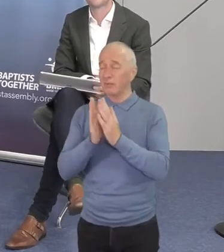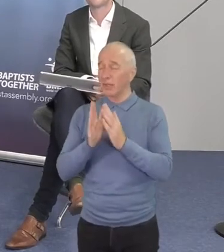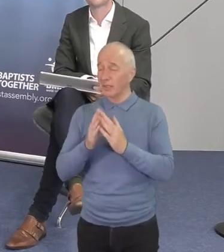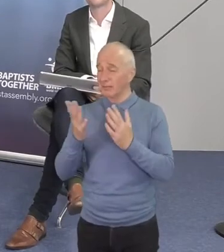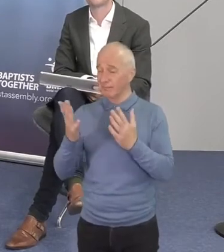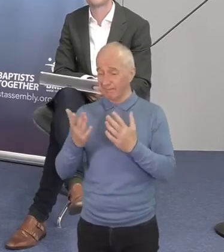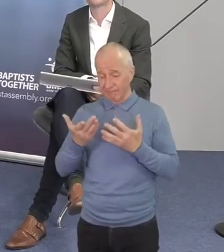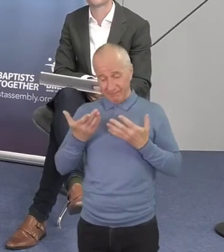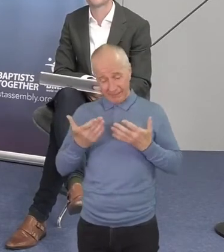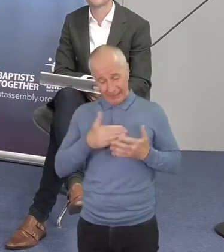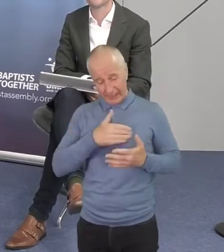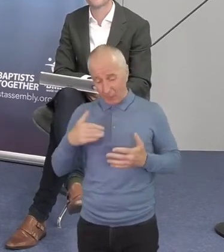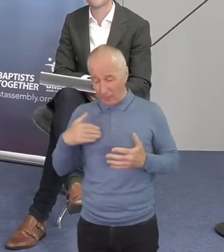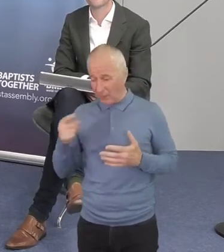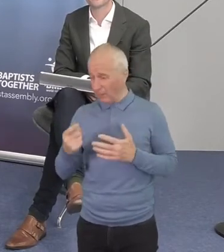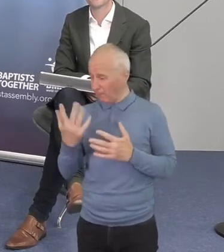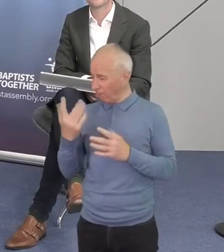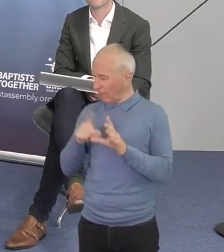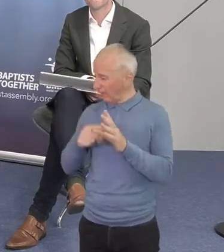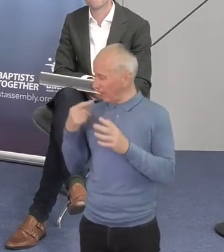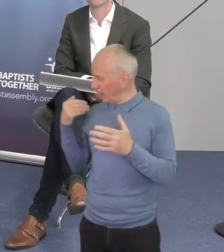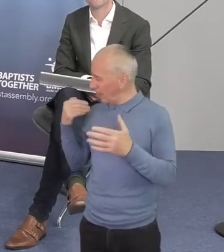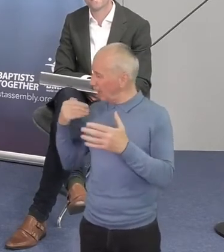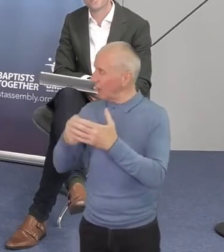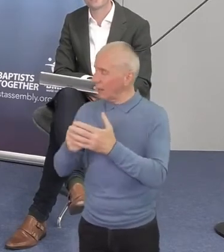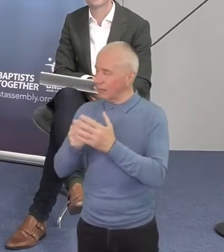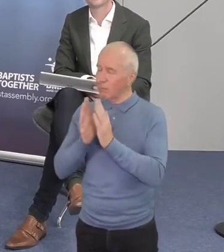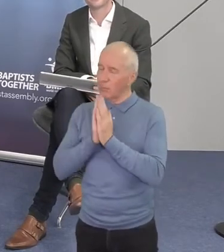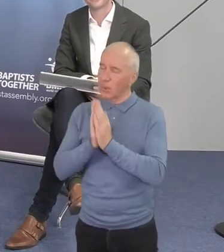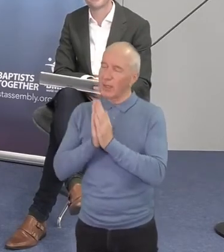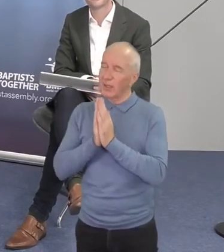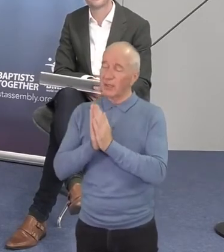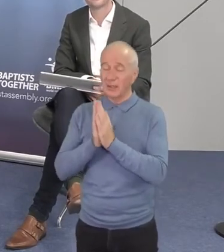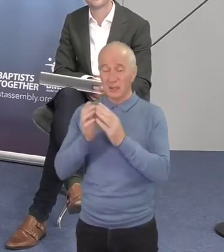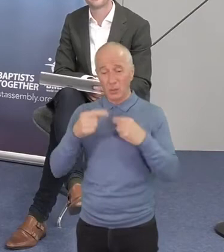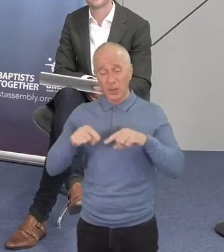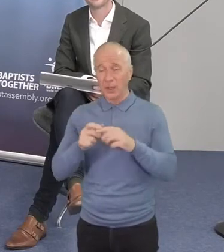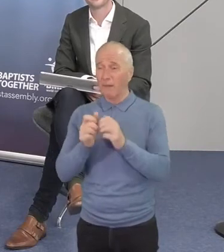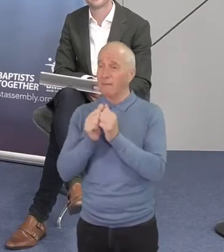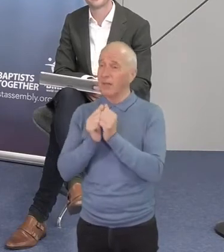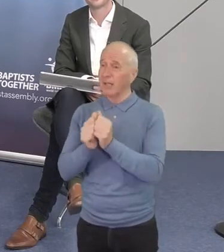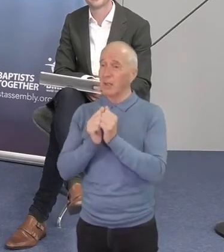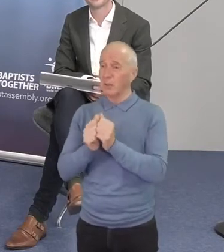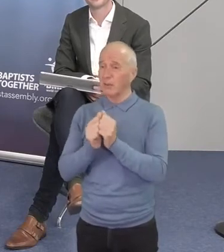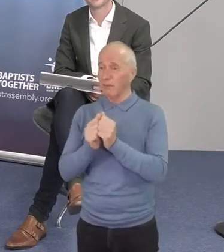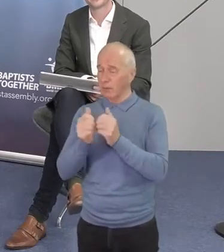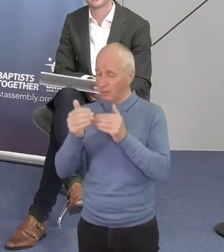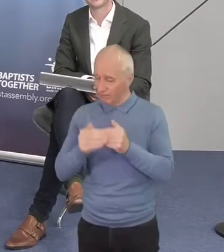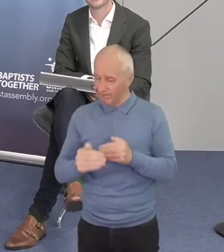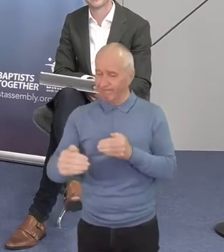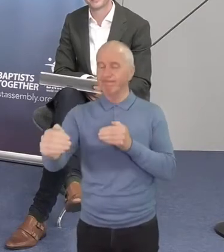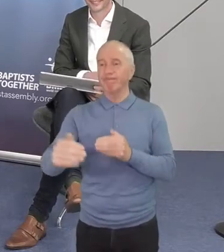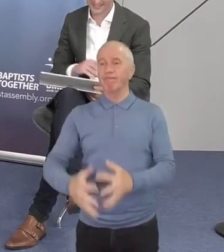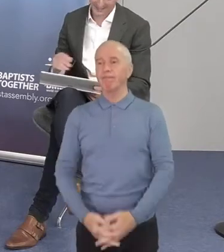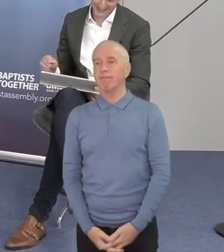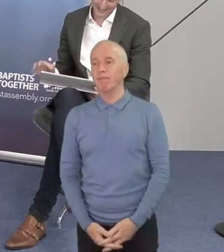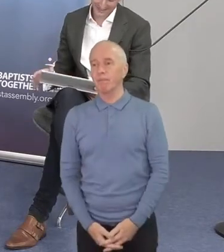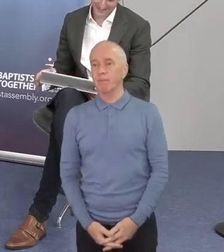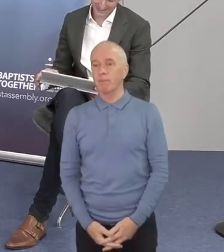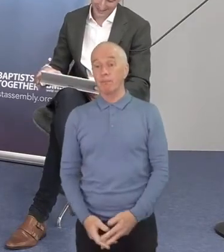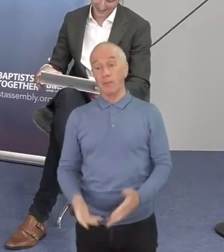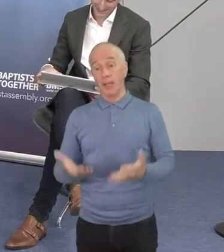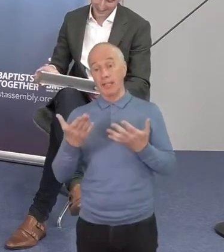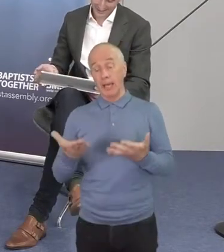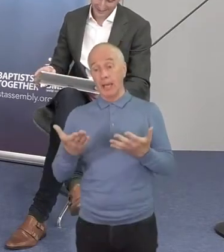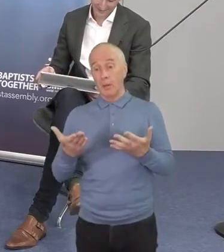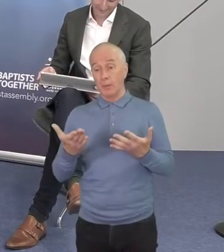the past 5 years, and we value and so desire your prayers for the next few. So now we're turning